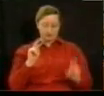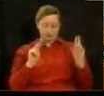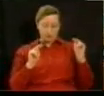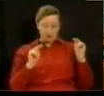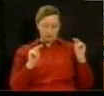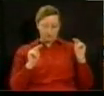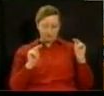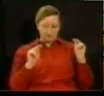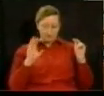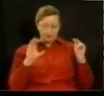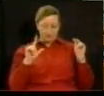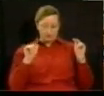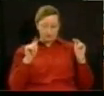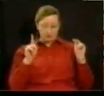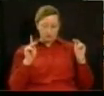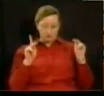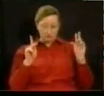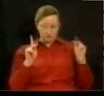Commissioner Clark.